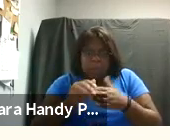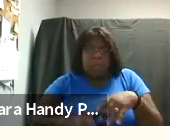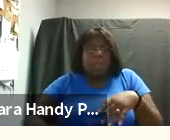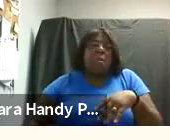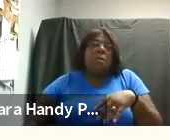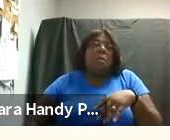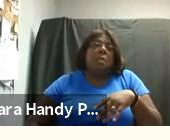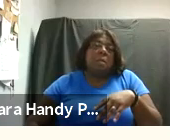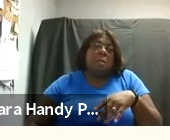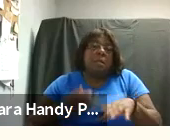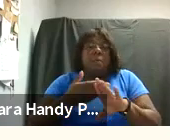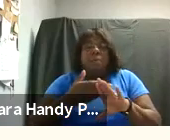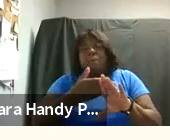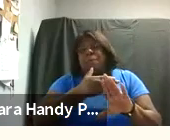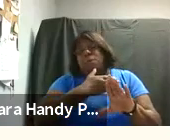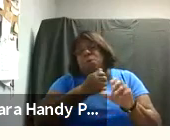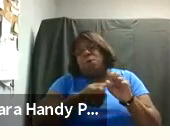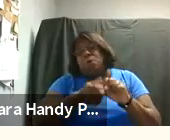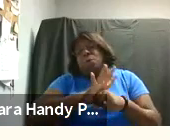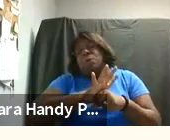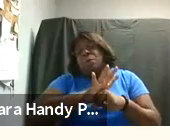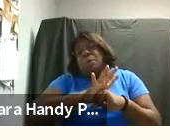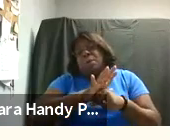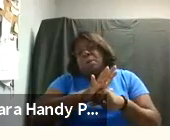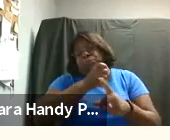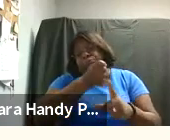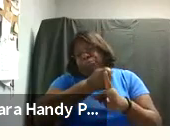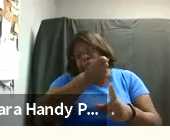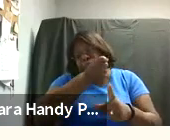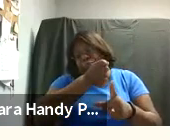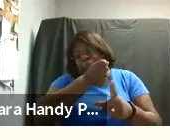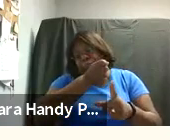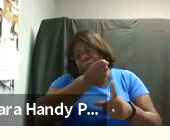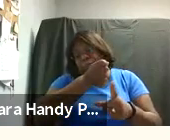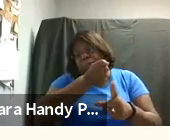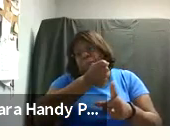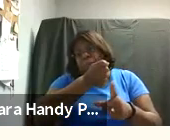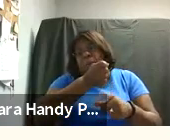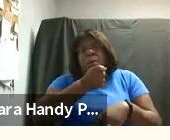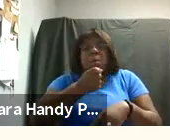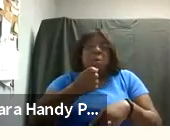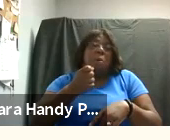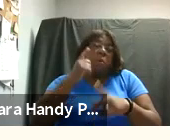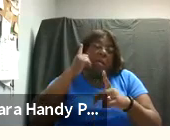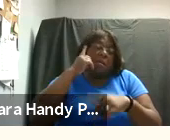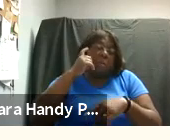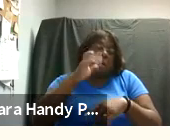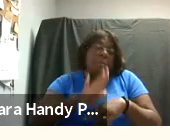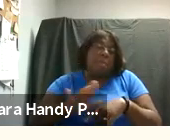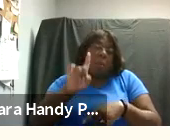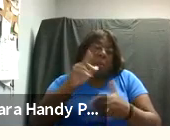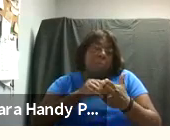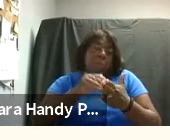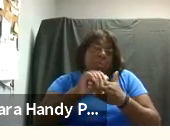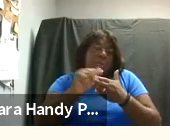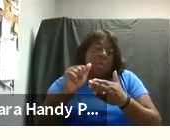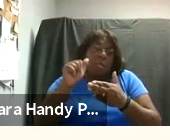Even before coronavirus and the pandemic hit us, we anticipate about $1 million